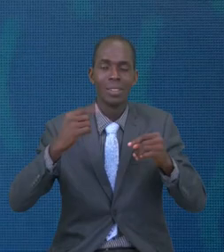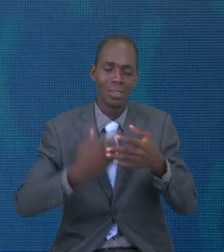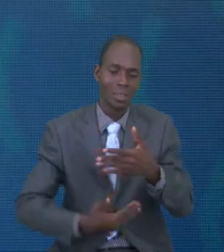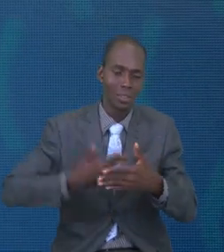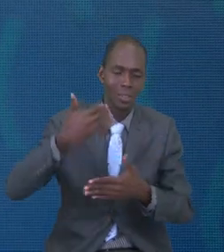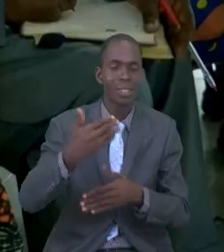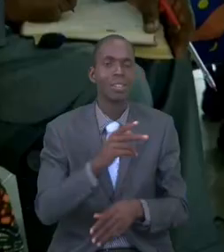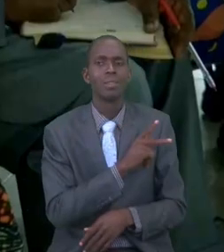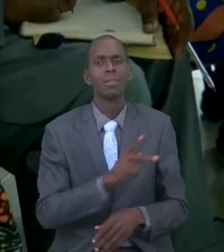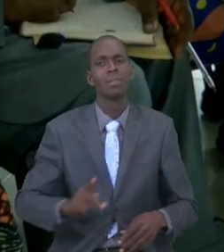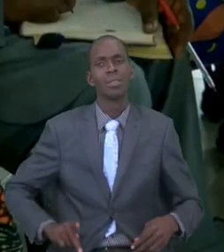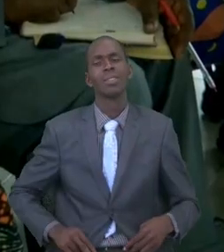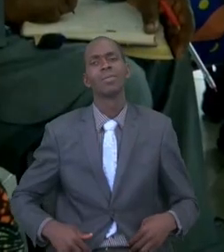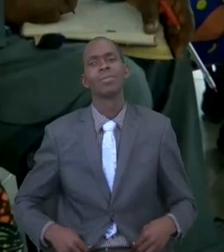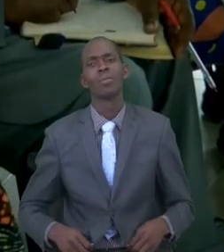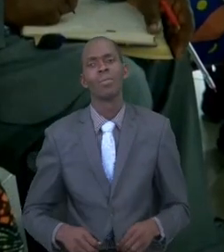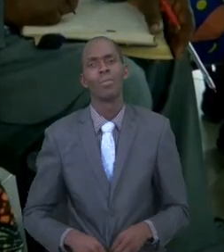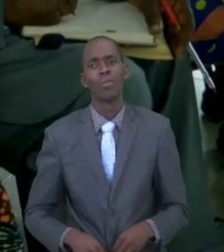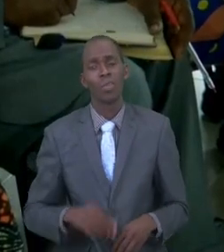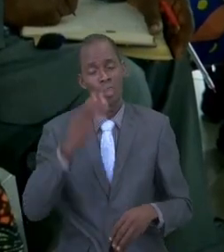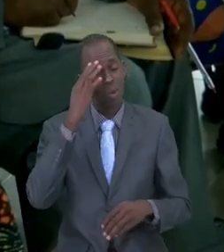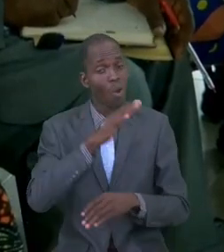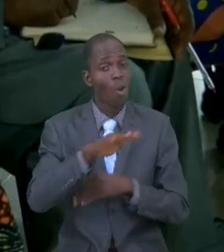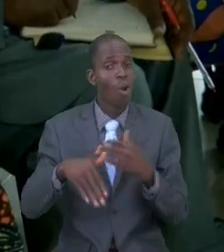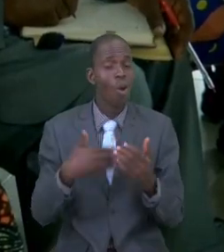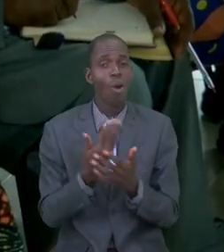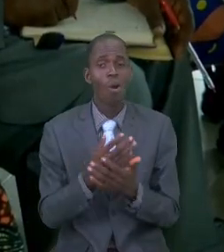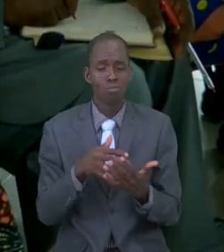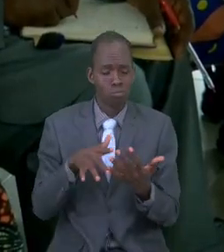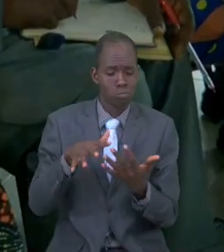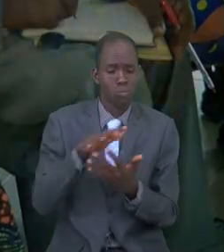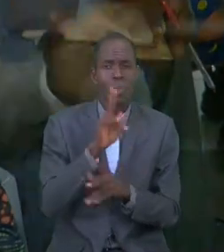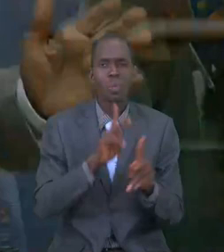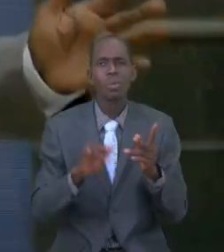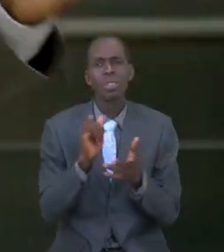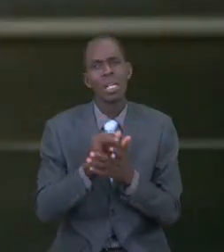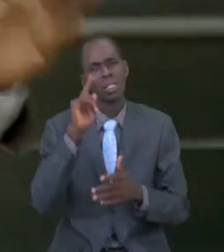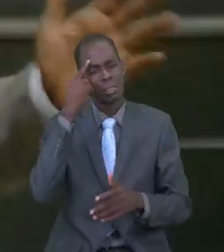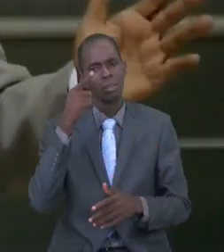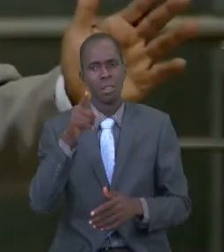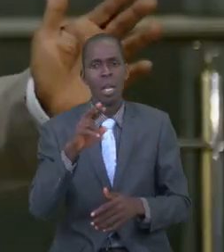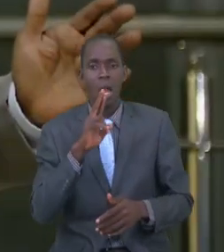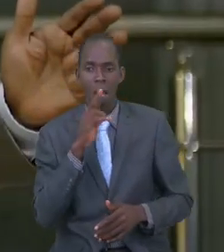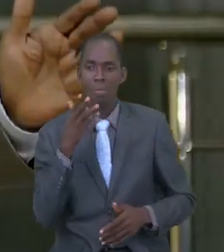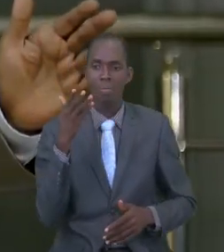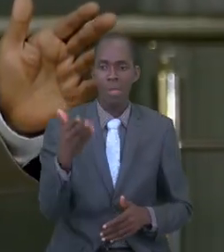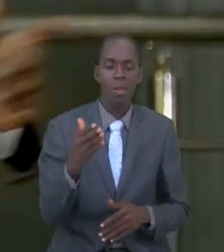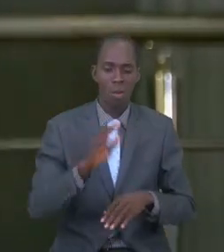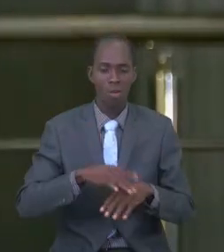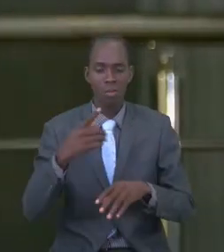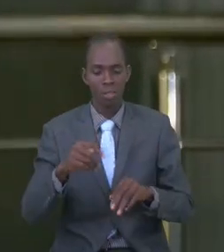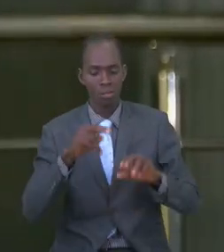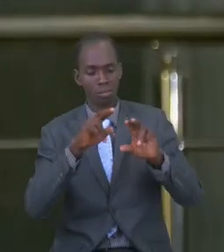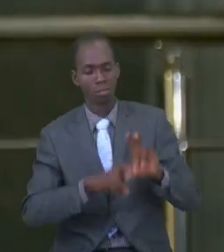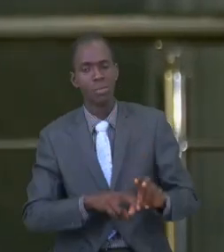king. You know, all these people that are thinking that, you know, they are there on the throne and